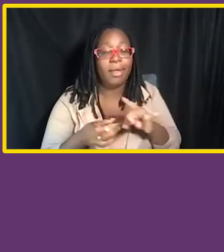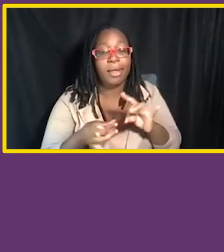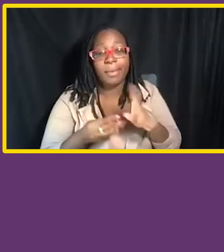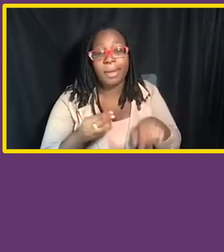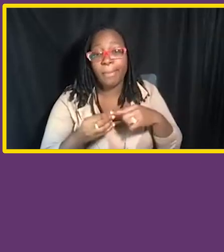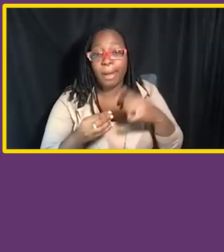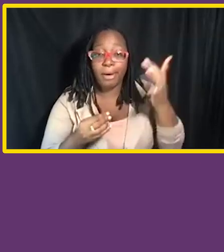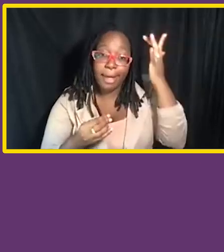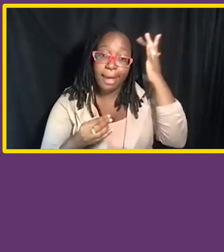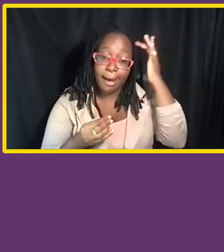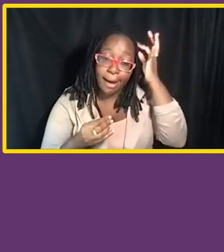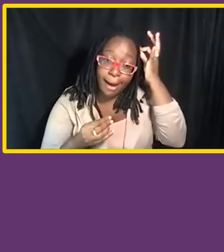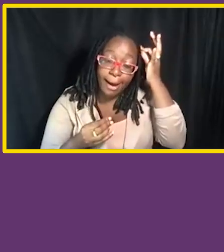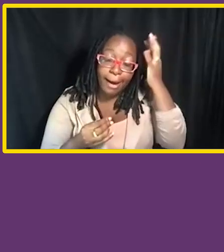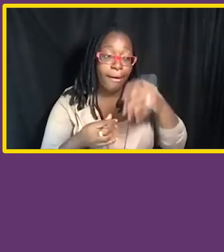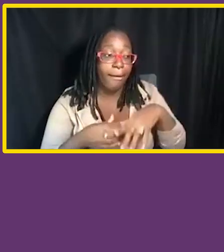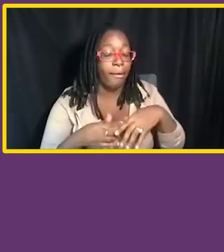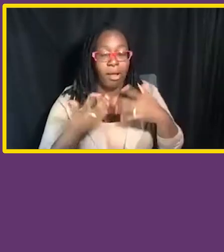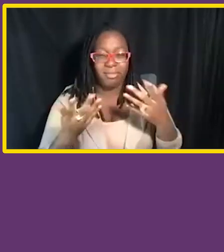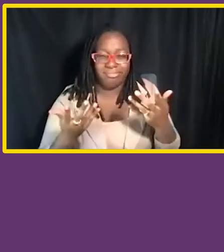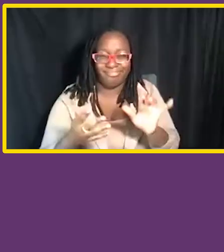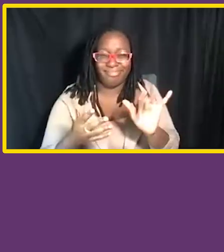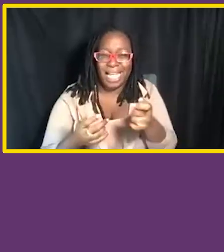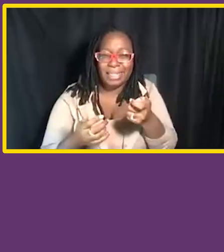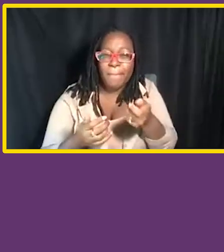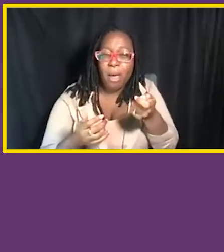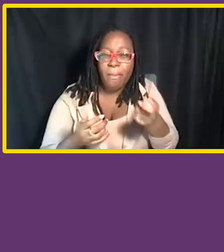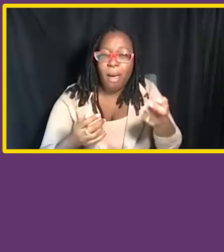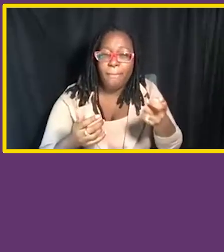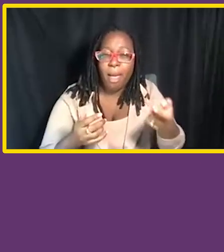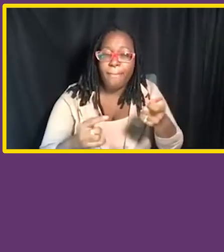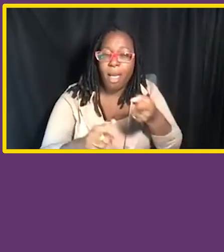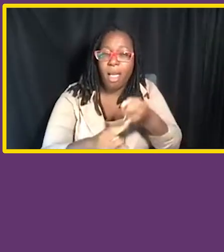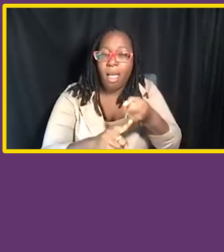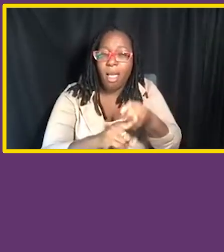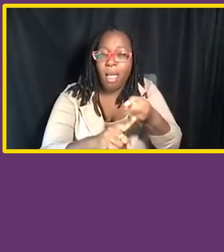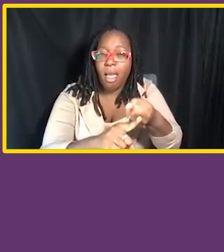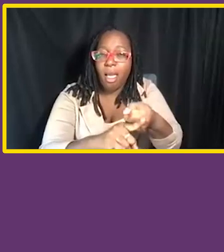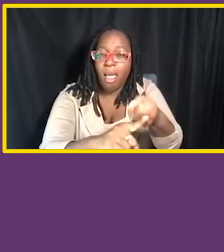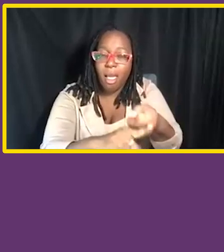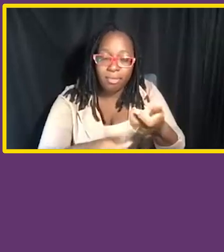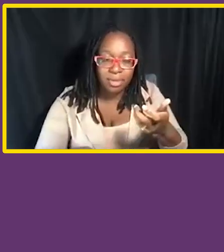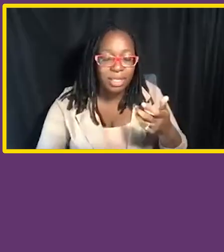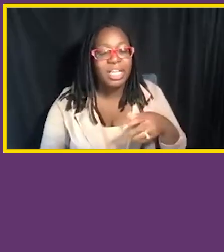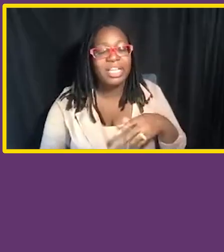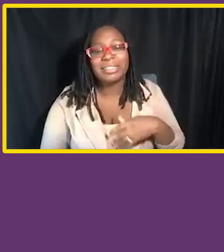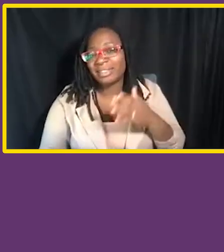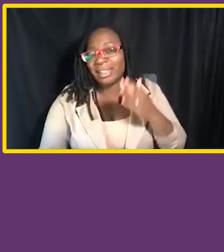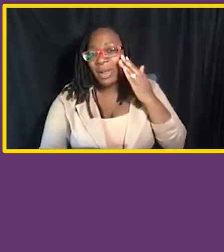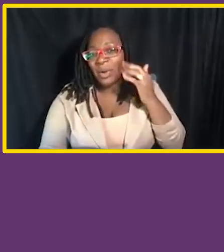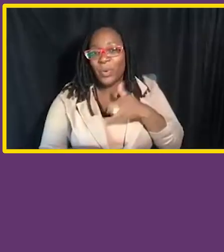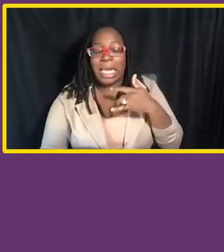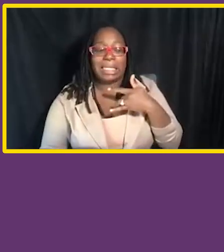touched, like these are all these like little, like it's like little cuts, which I know we refer to